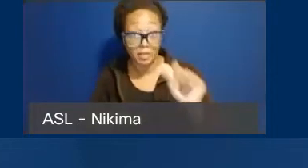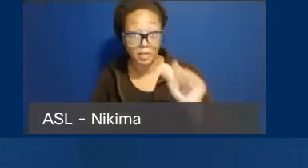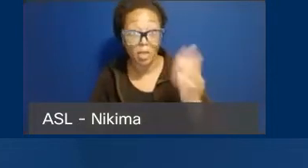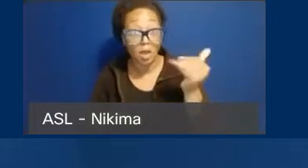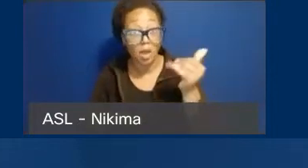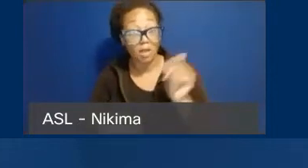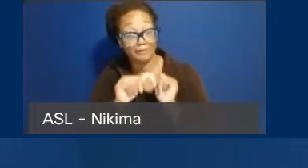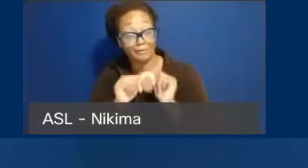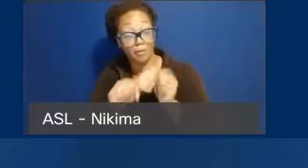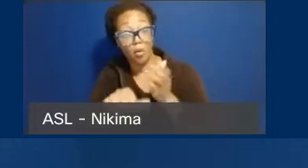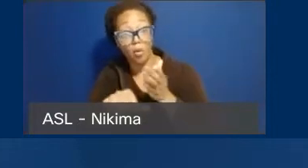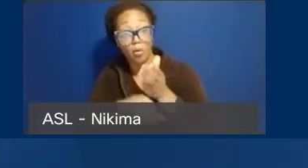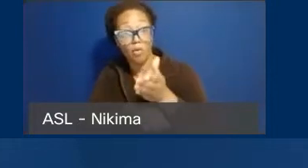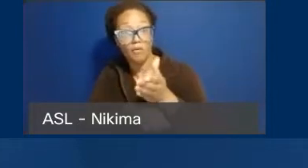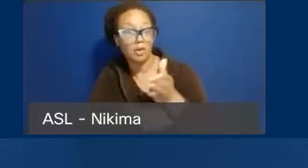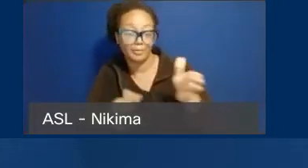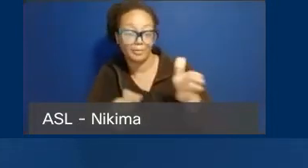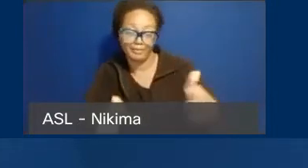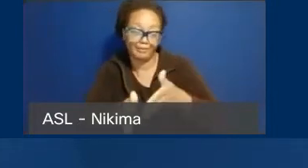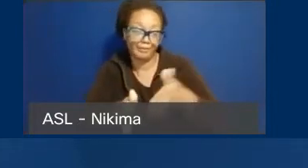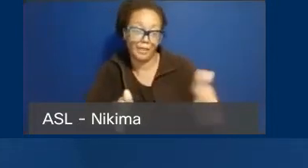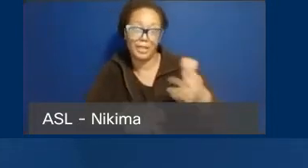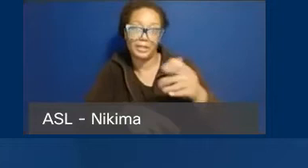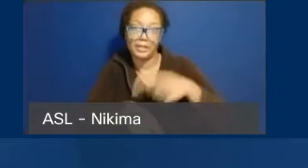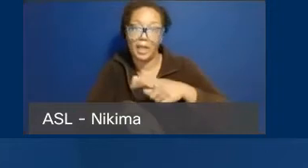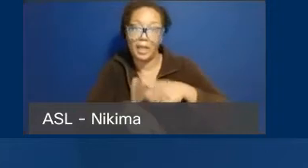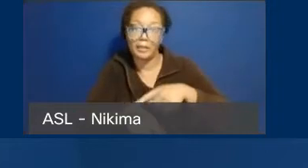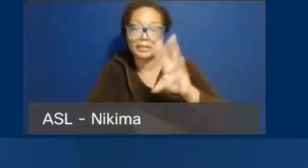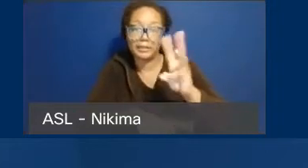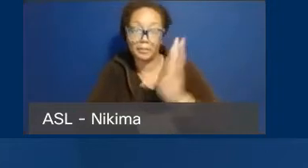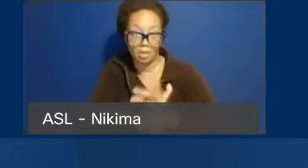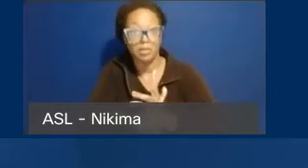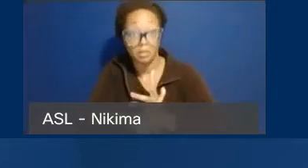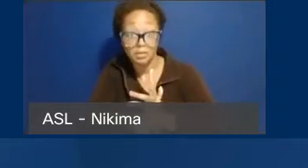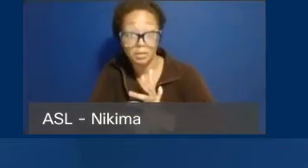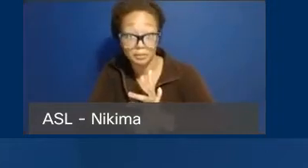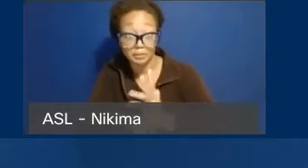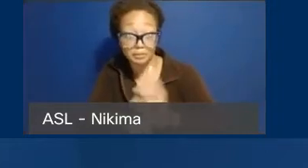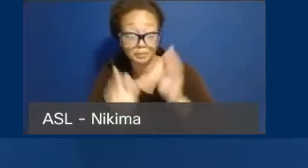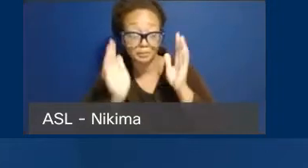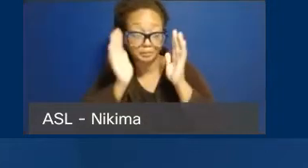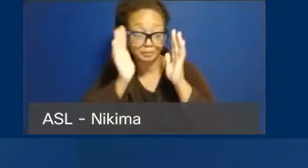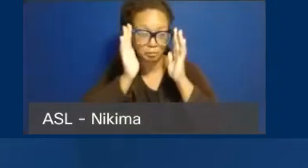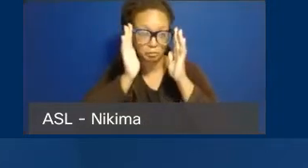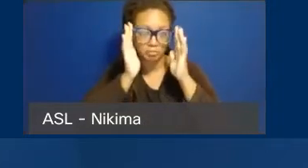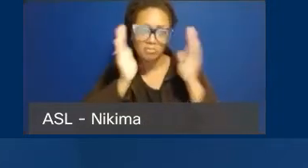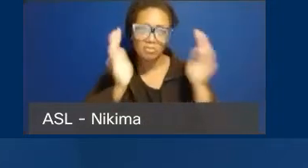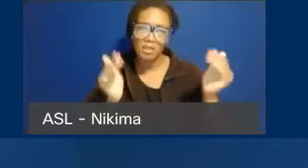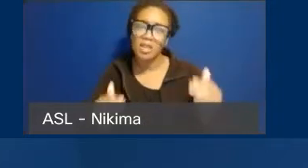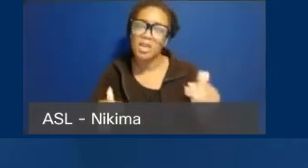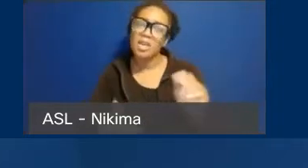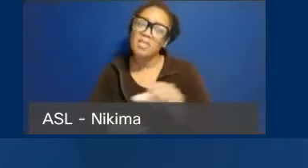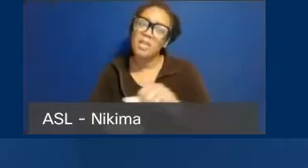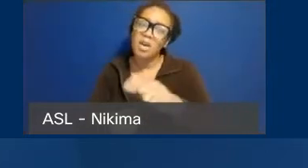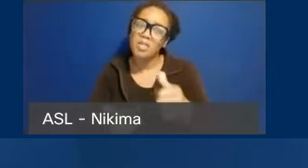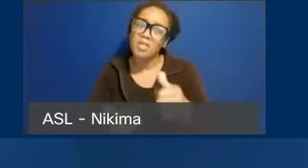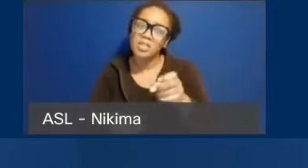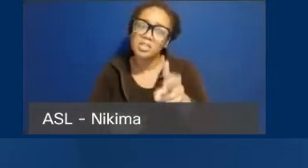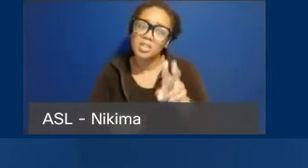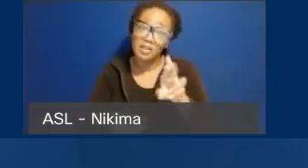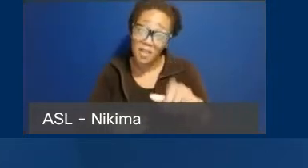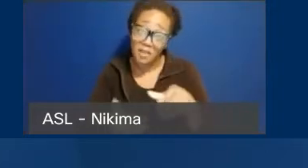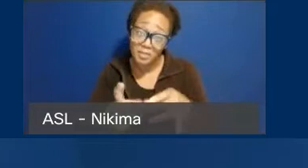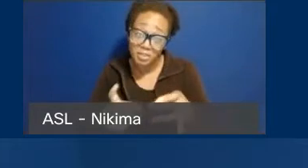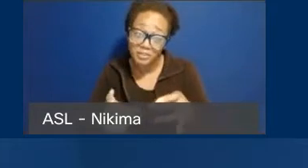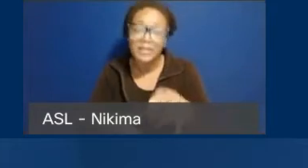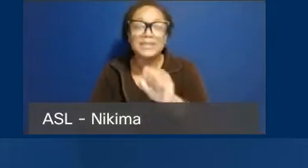the 6 months that's asked in the question. The other survey that I mentioned was SIP, the Survey of